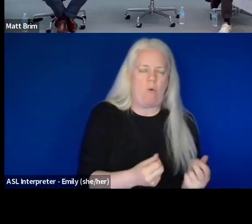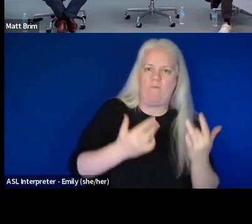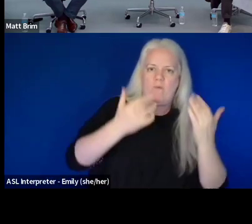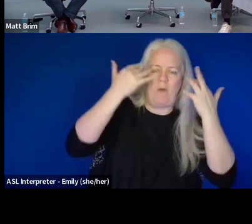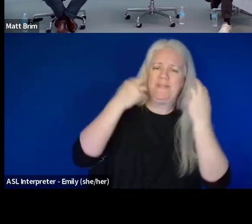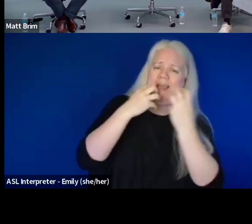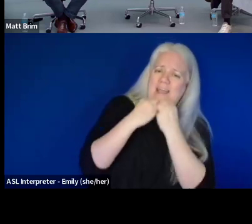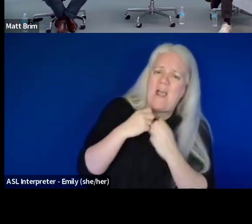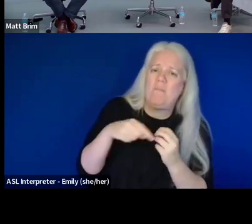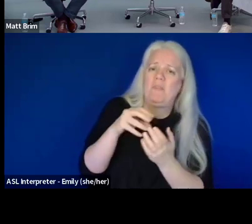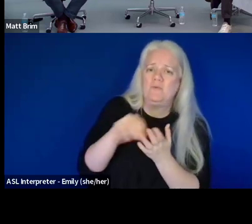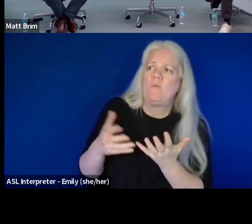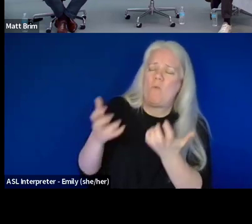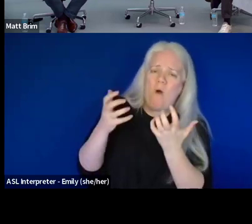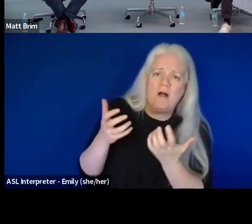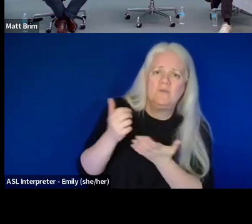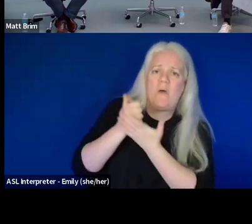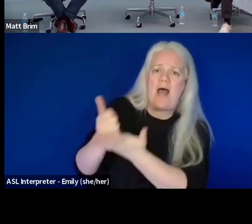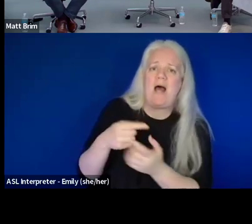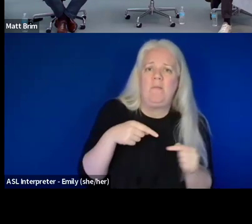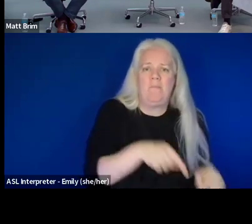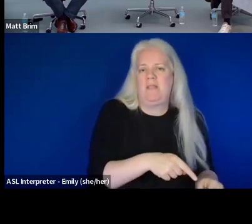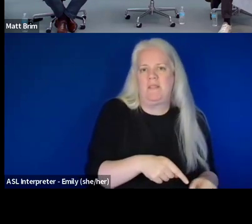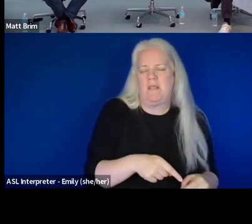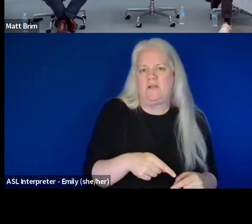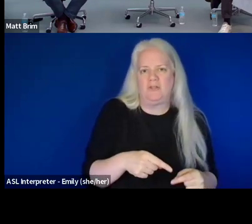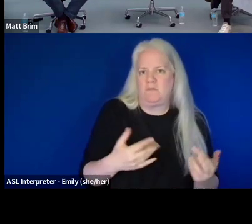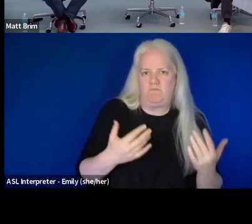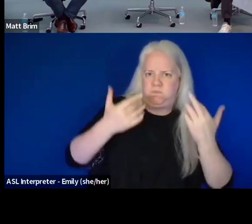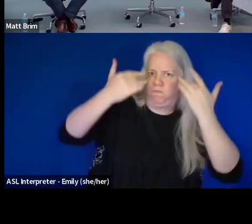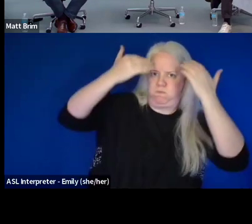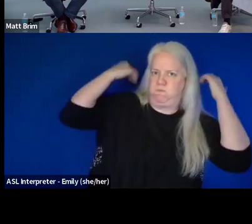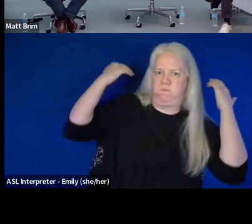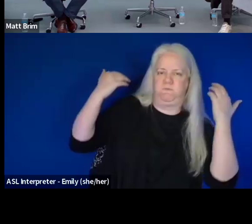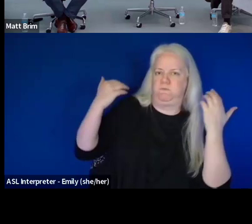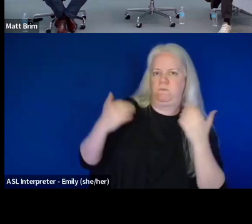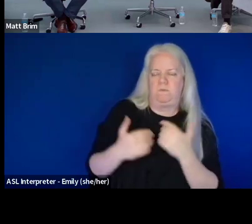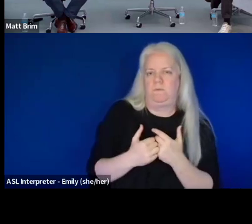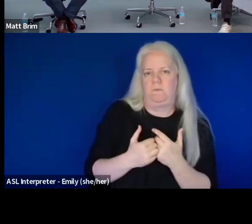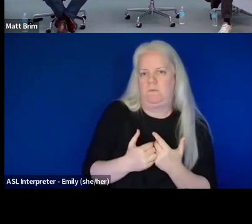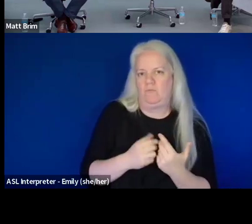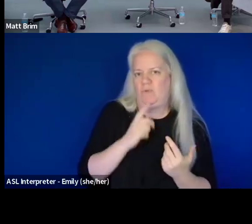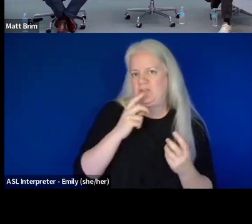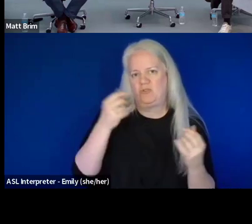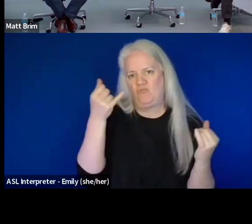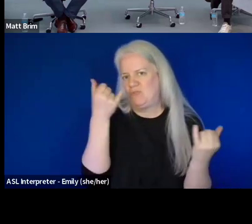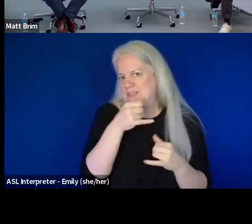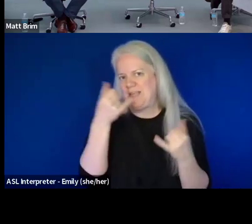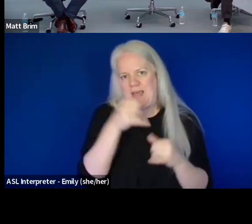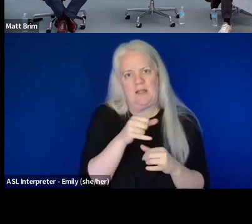much about their students and they don't know how to, it's just a ridiculous sort of